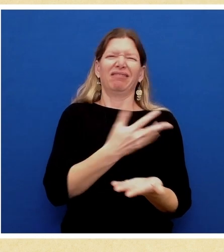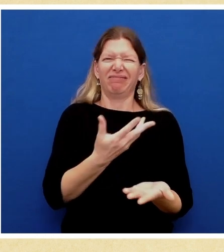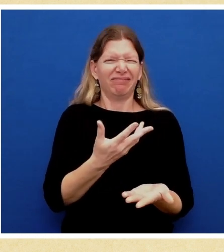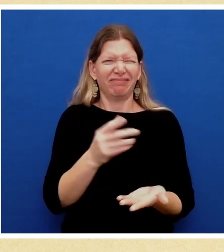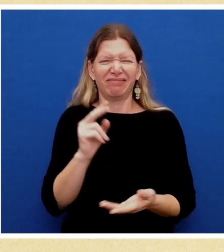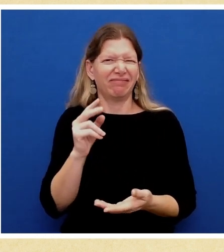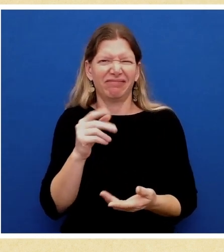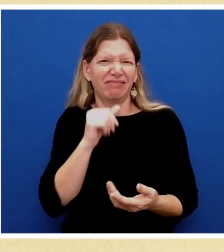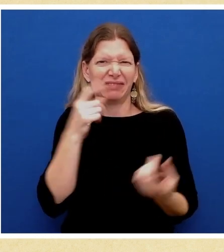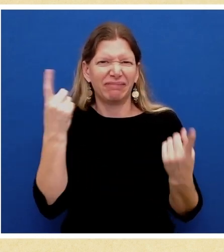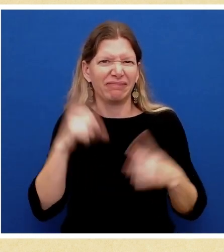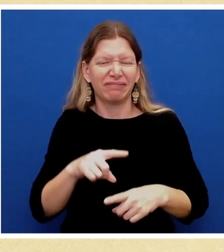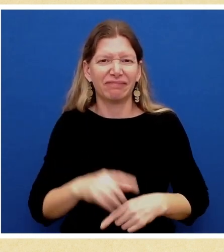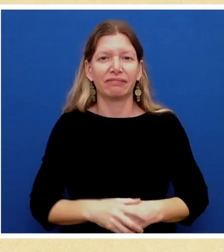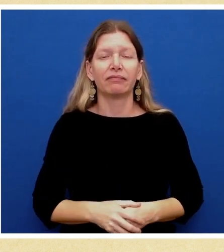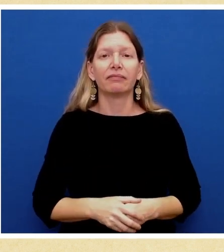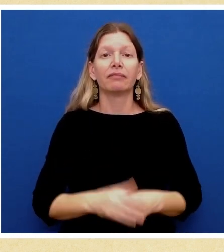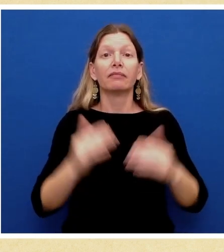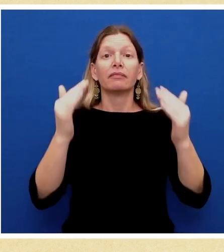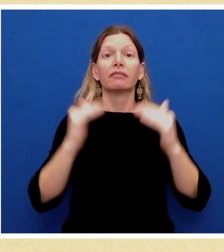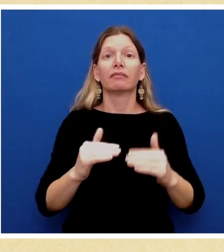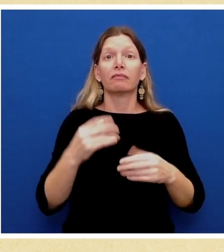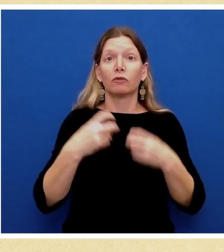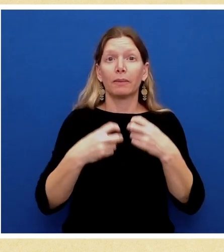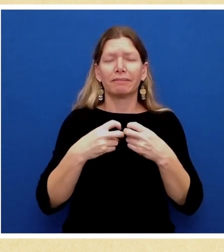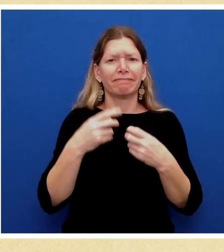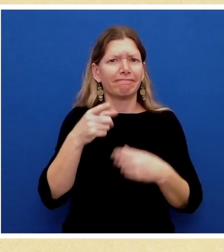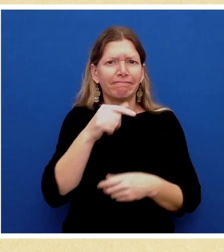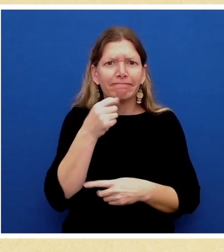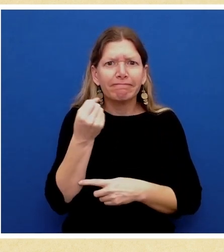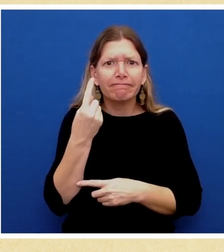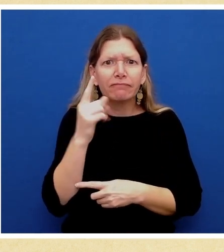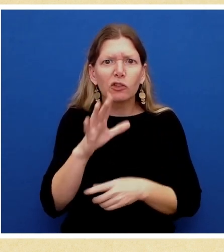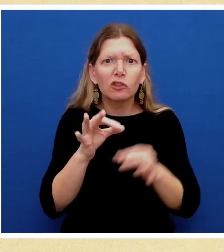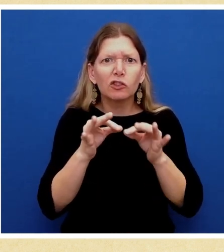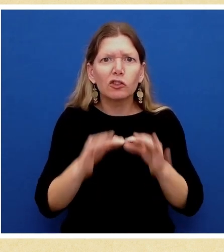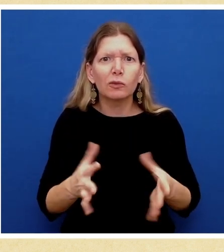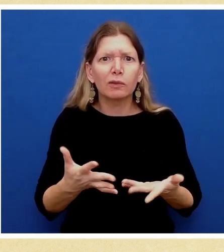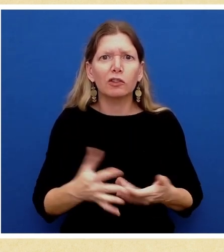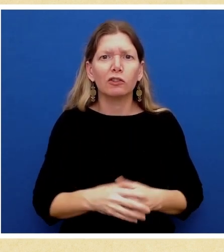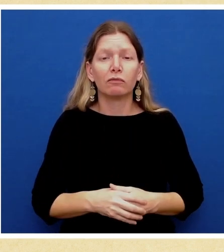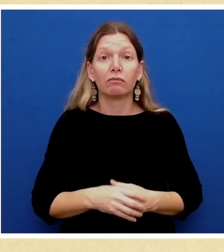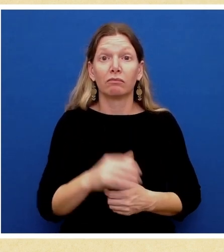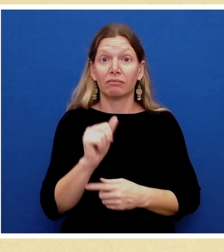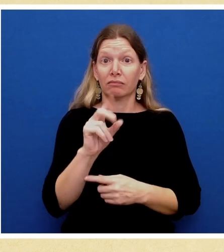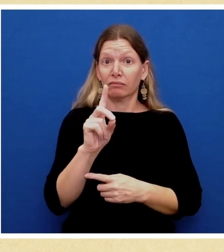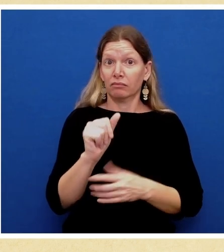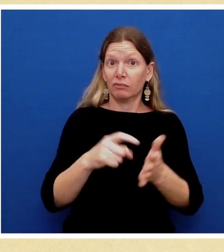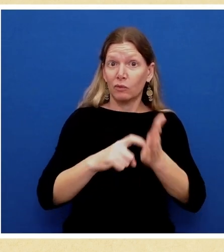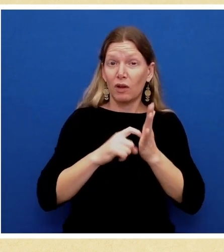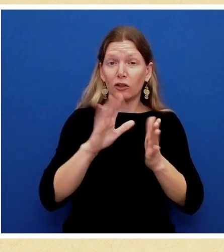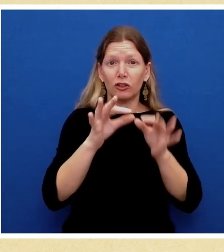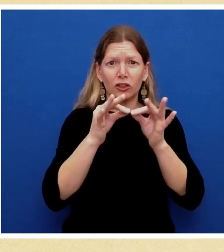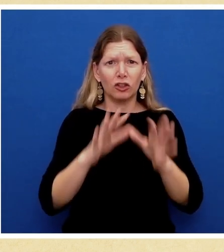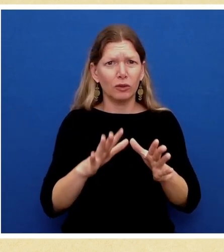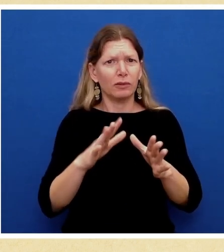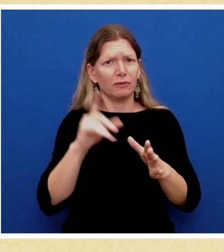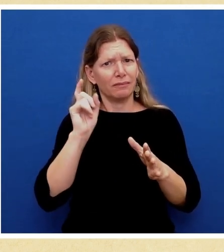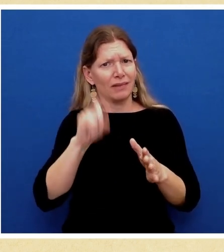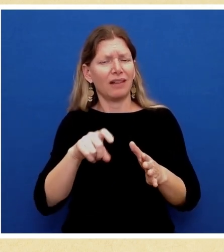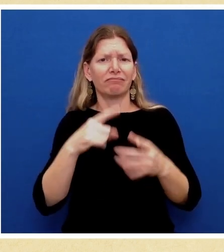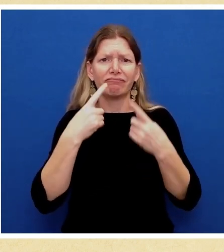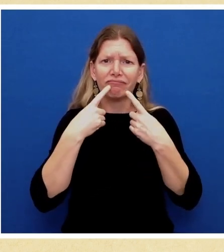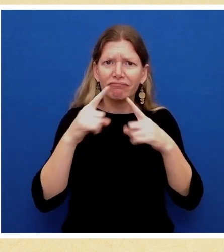physical therapy sessions. Problem: you do not understand your interpreter. The ADA requires that your interpreter